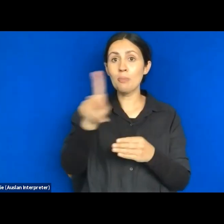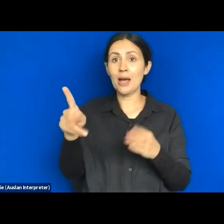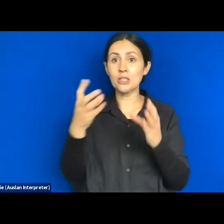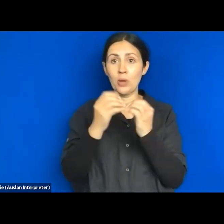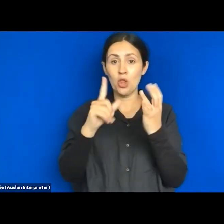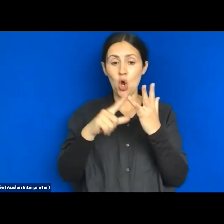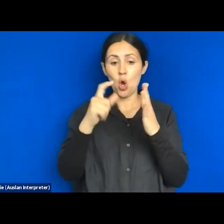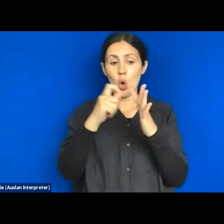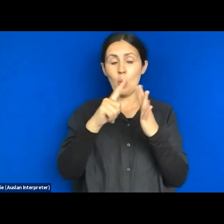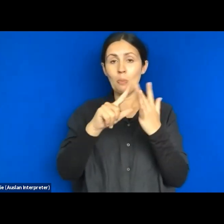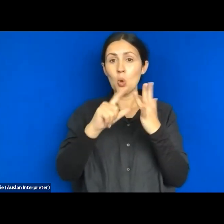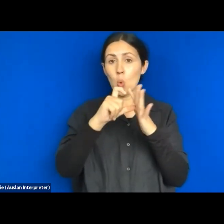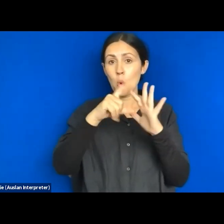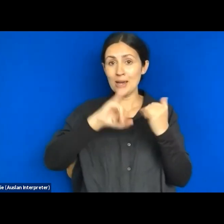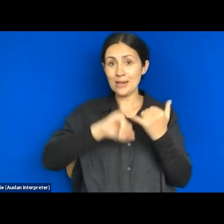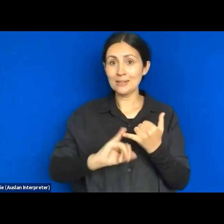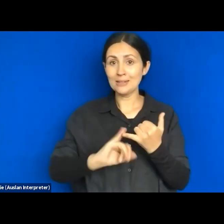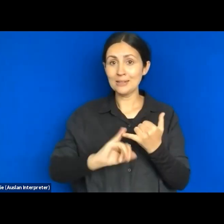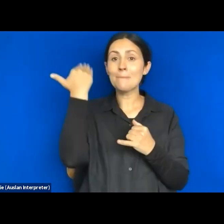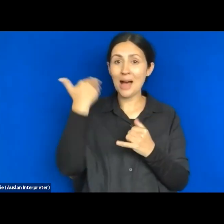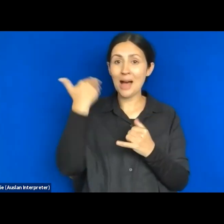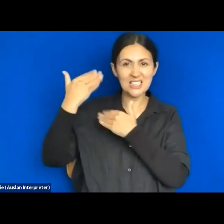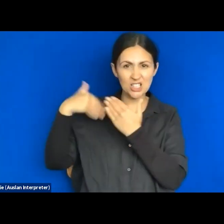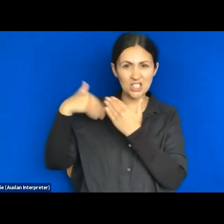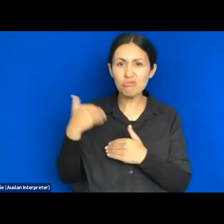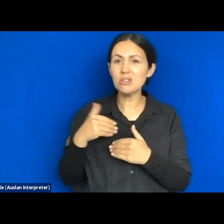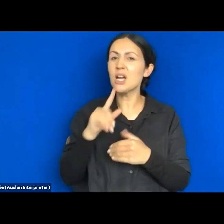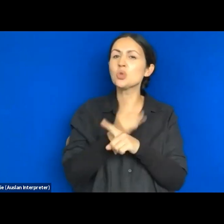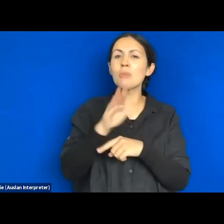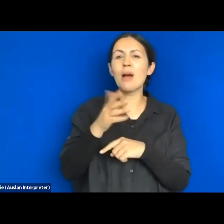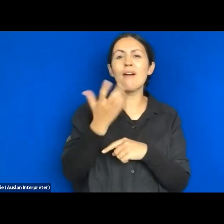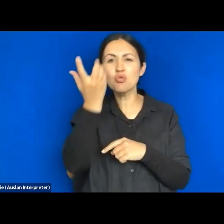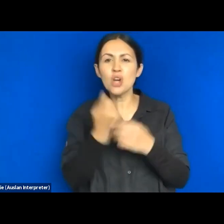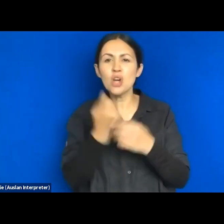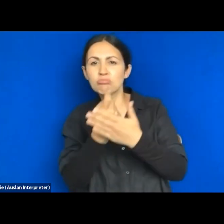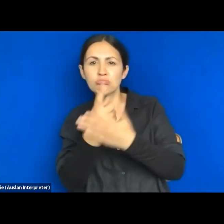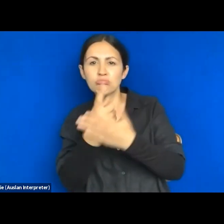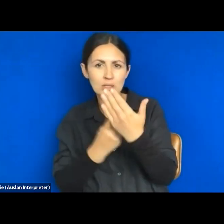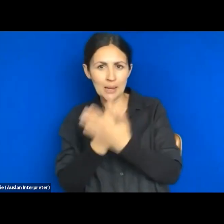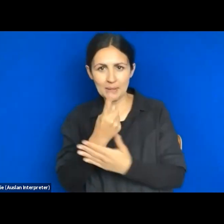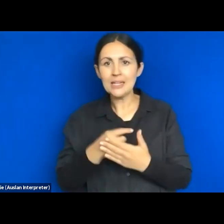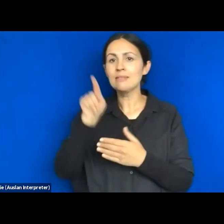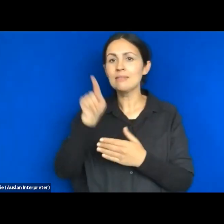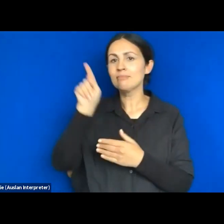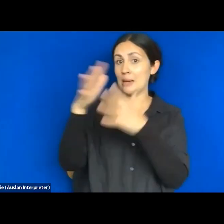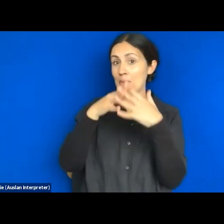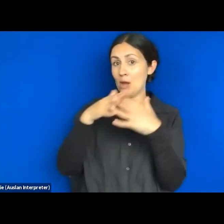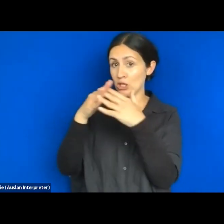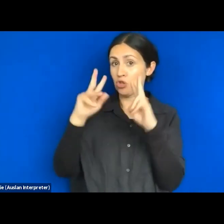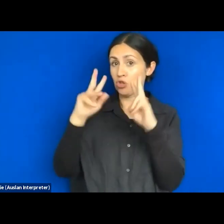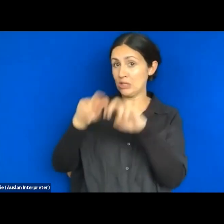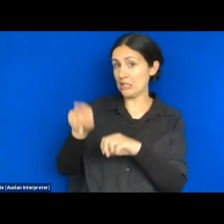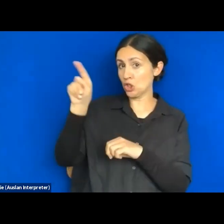treatment, and past history and current interventions and future action. And David Courtwright from the United States, who's a